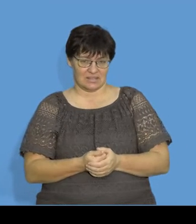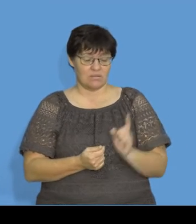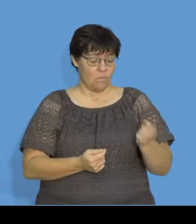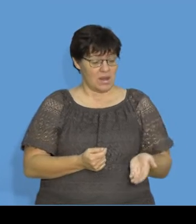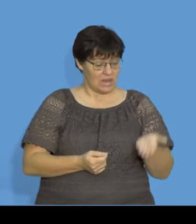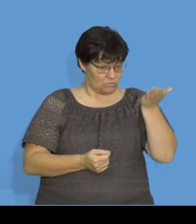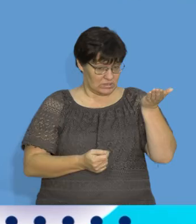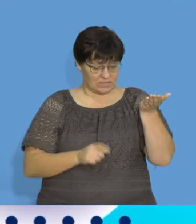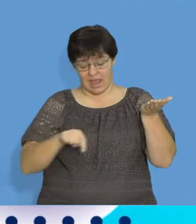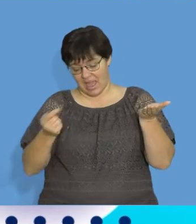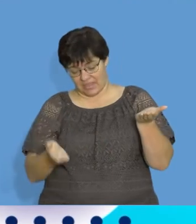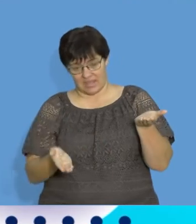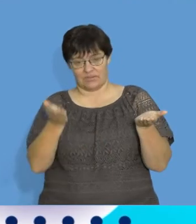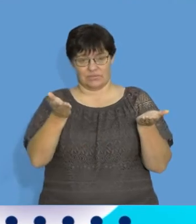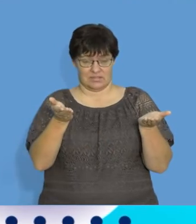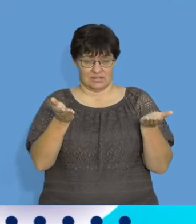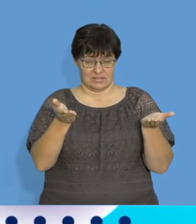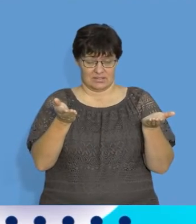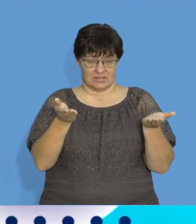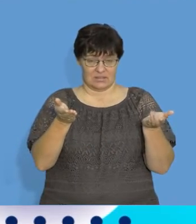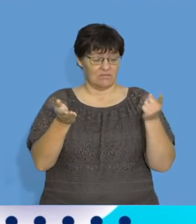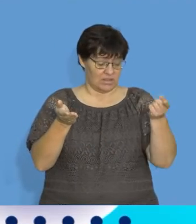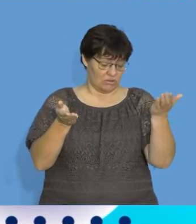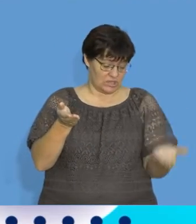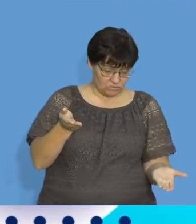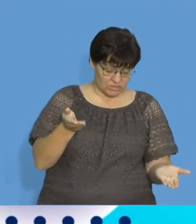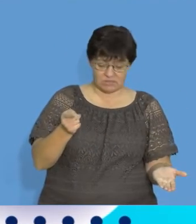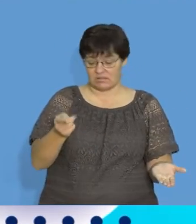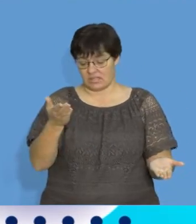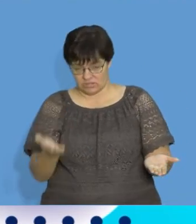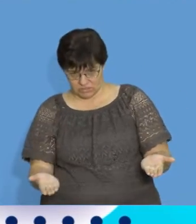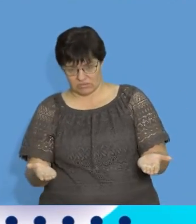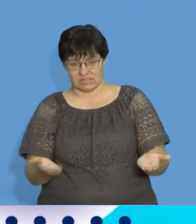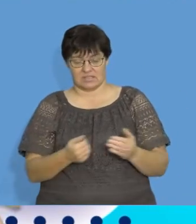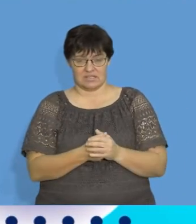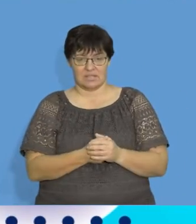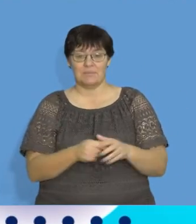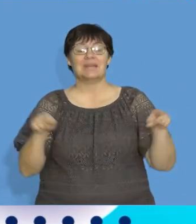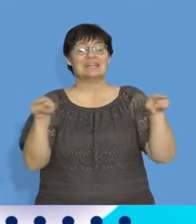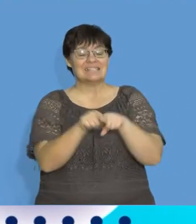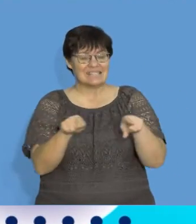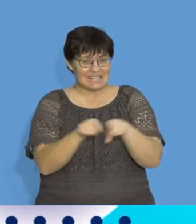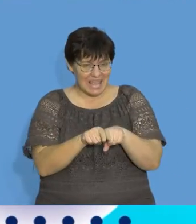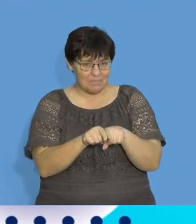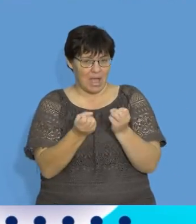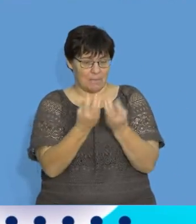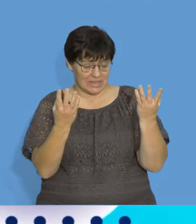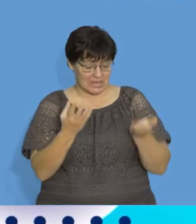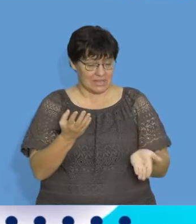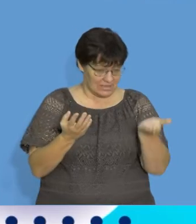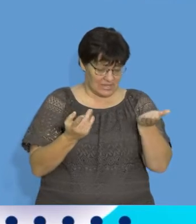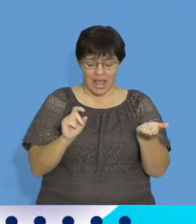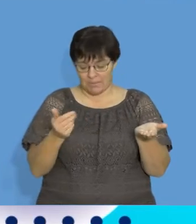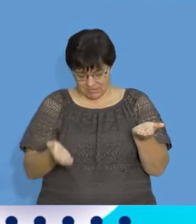one increases, the other increases. If one decreases, the other decreases, but by the same